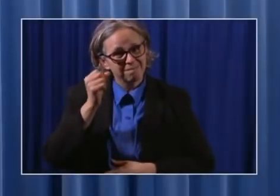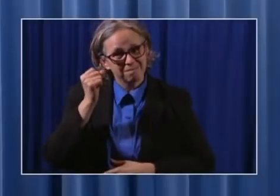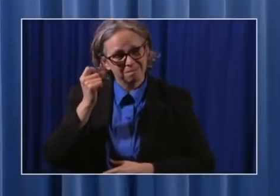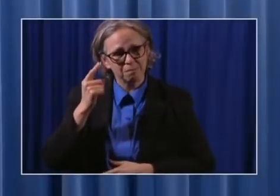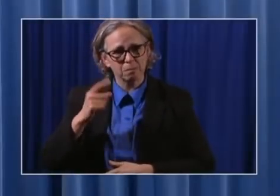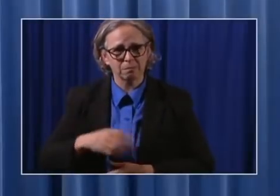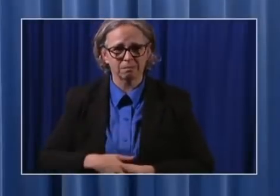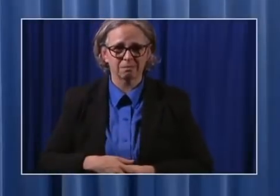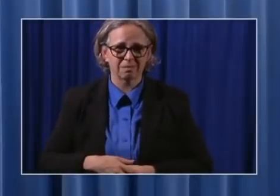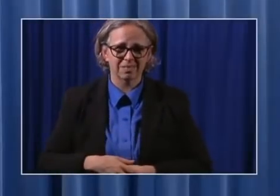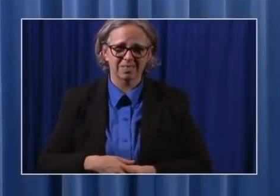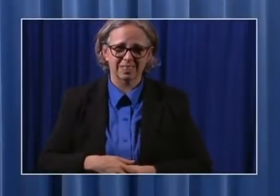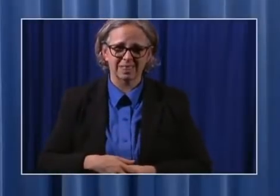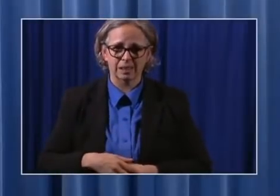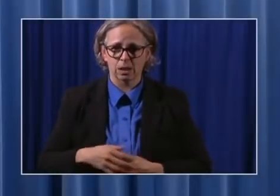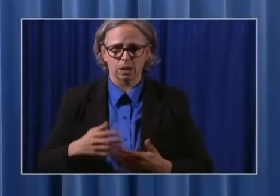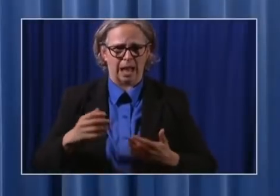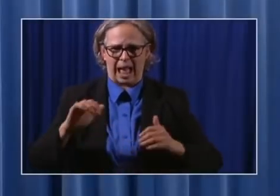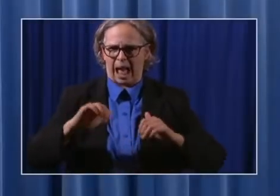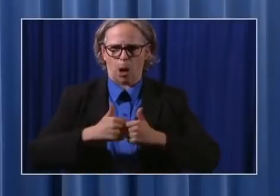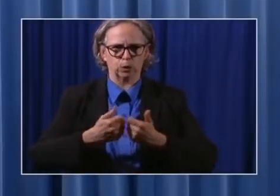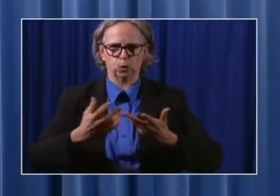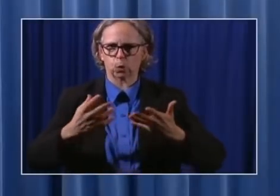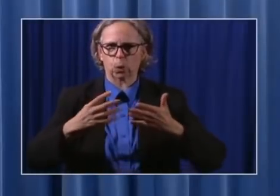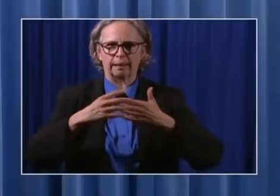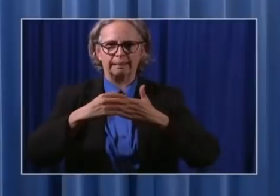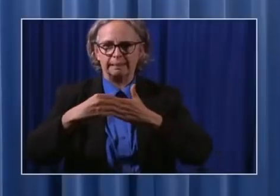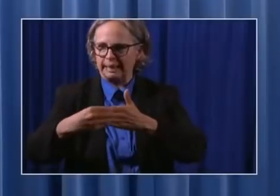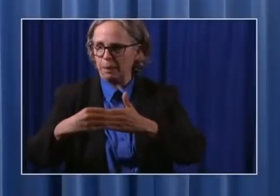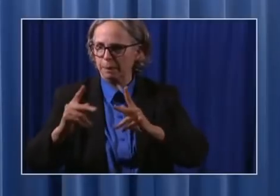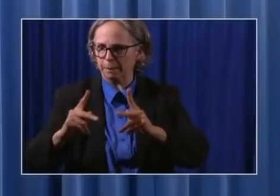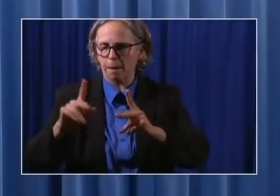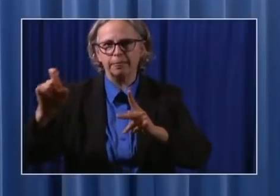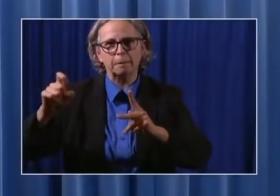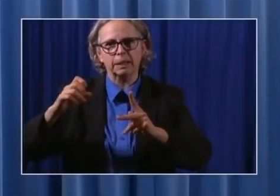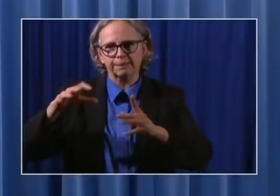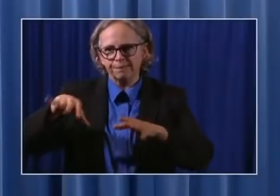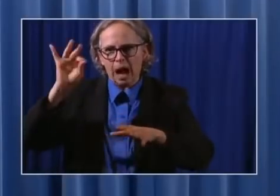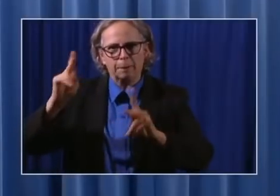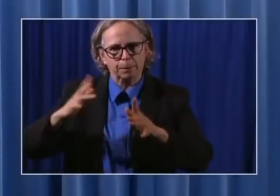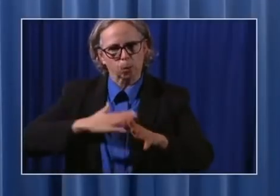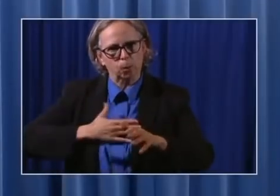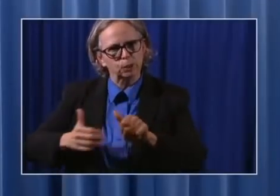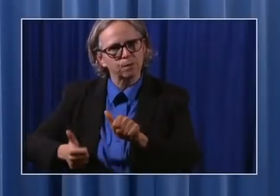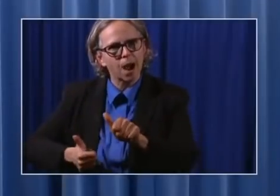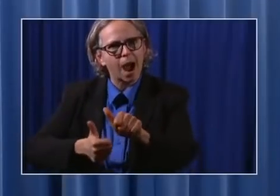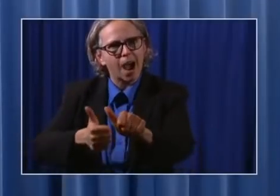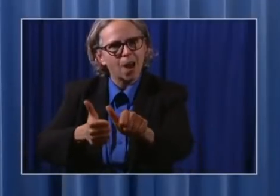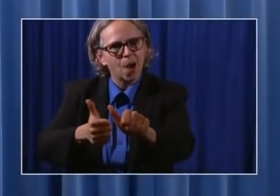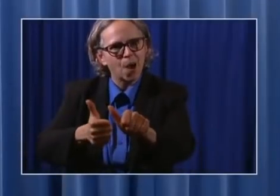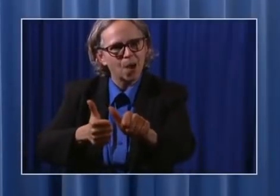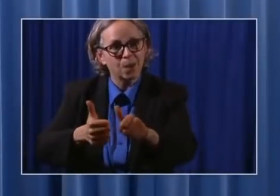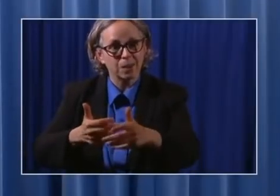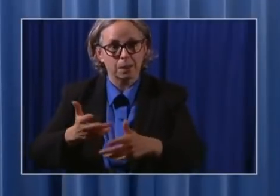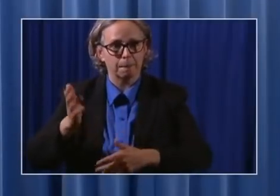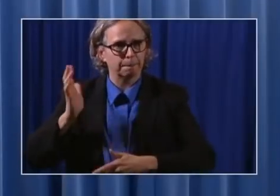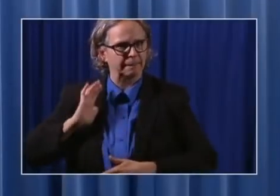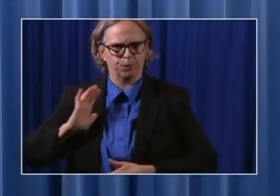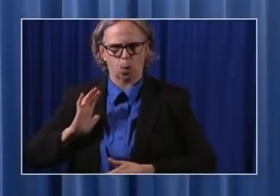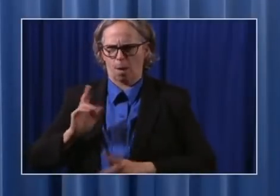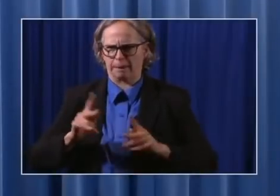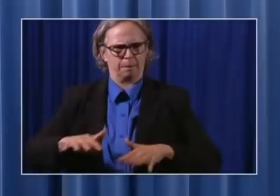will follow. It was clear that people were not ready to do that at that point, and so we did not do